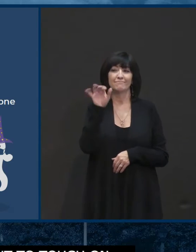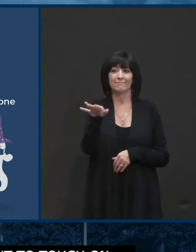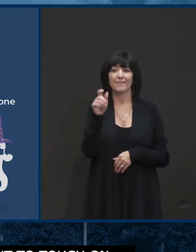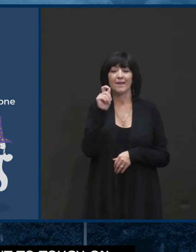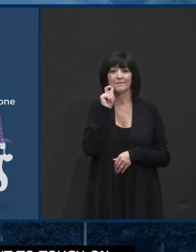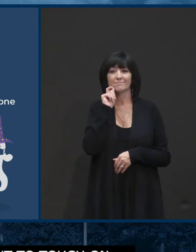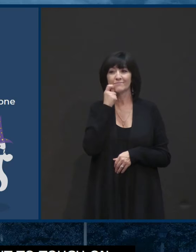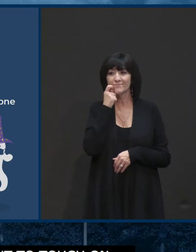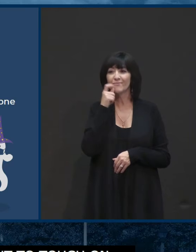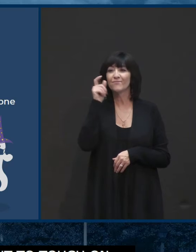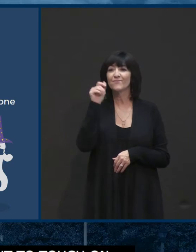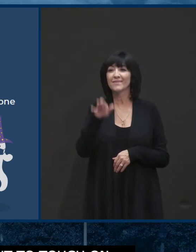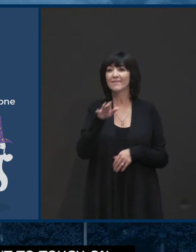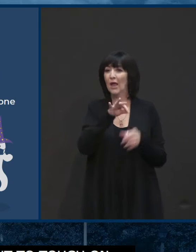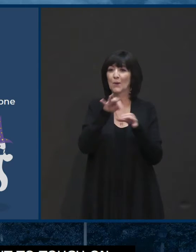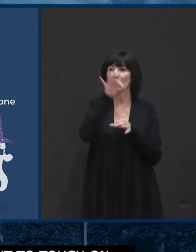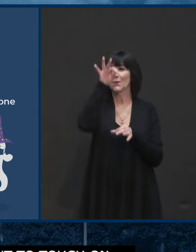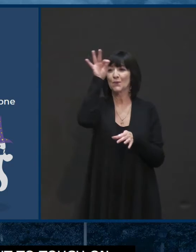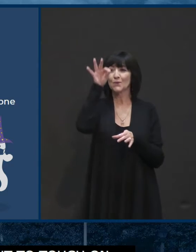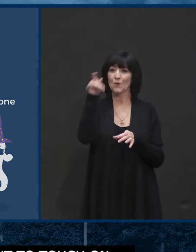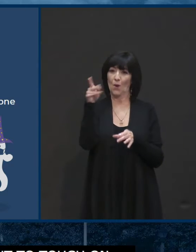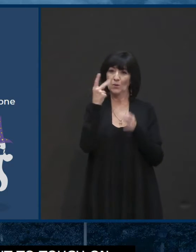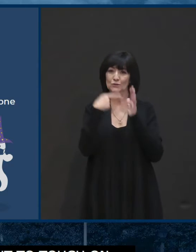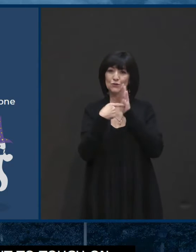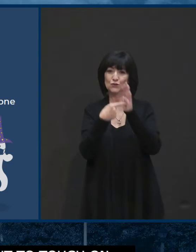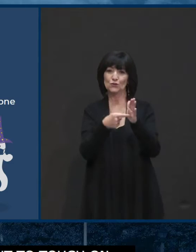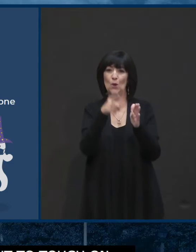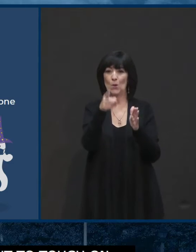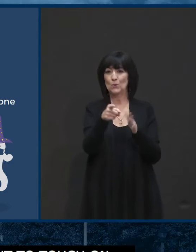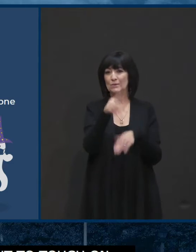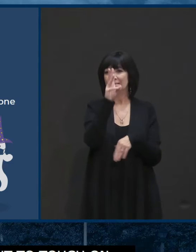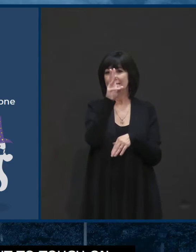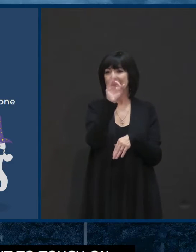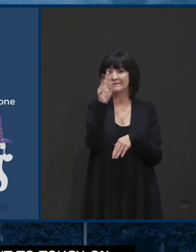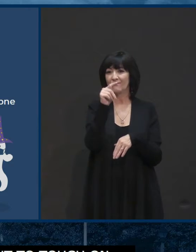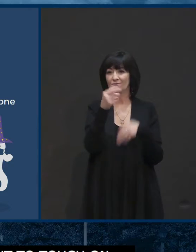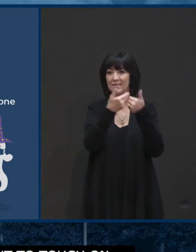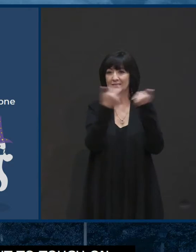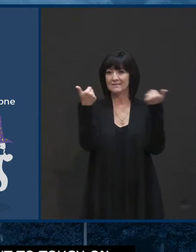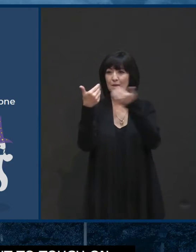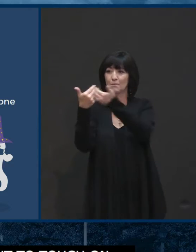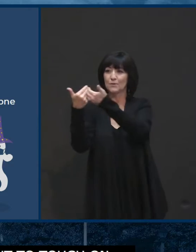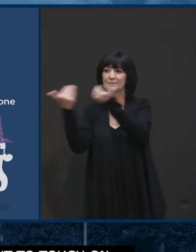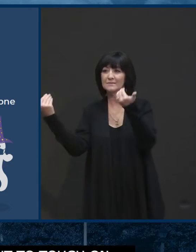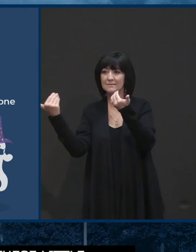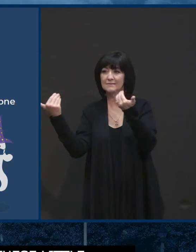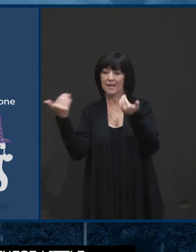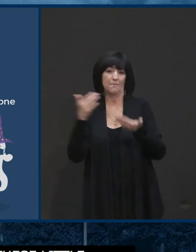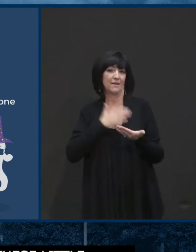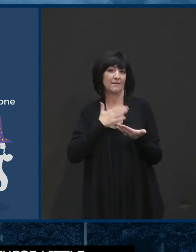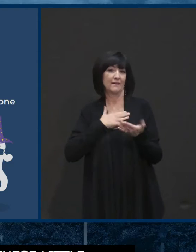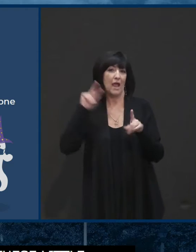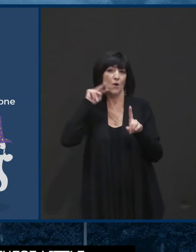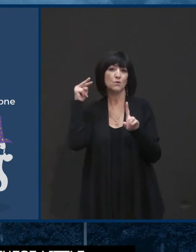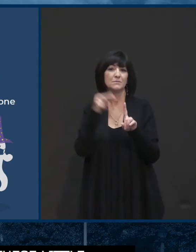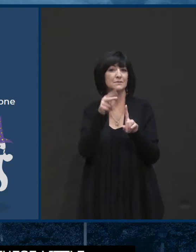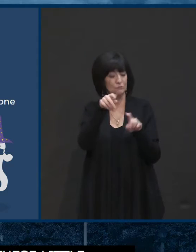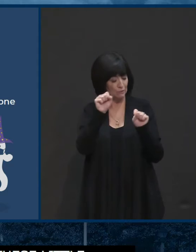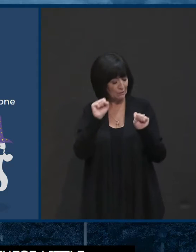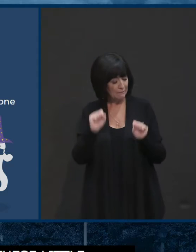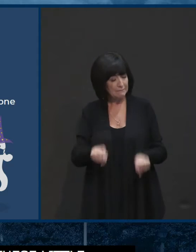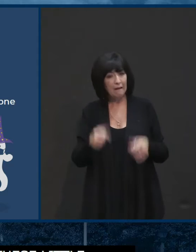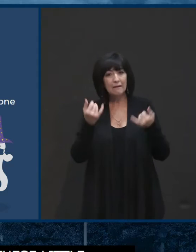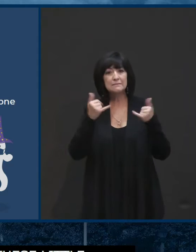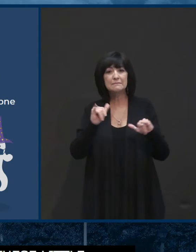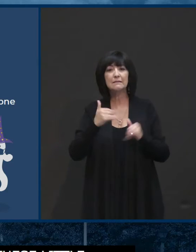with these little ghouls who are 6 feet apart and with face coverings. Our perspective is you can have fun this